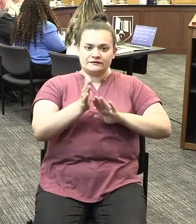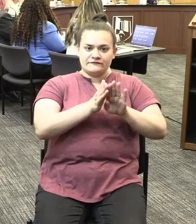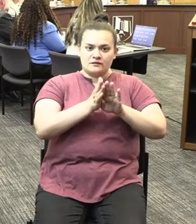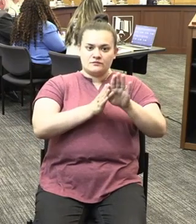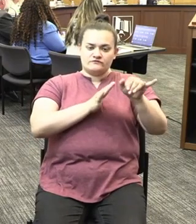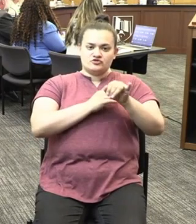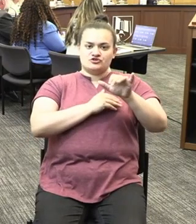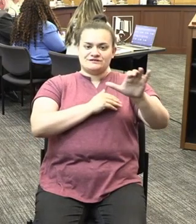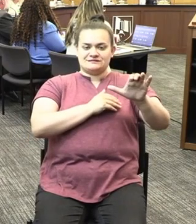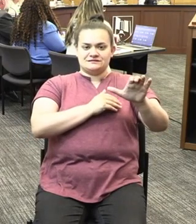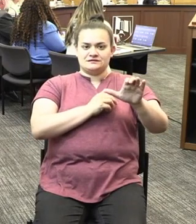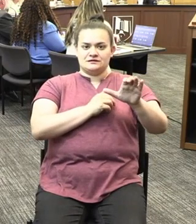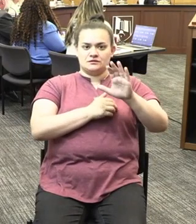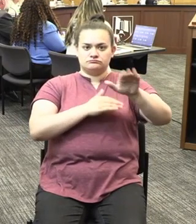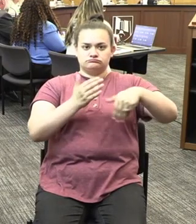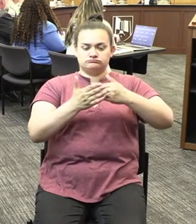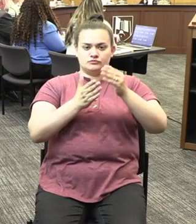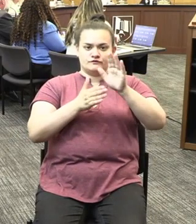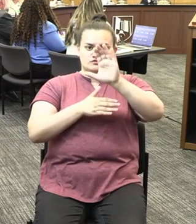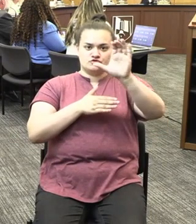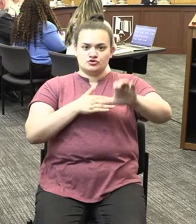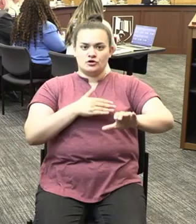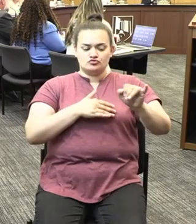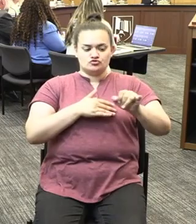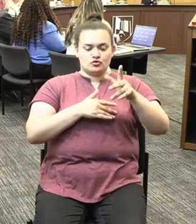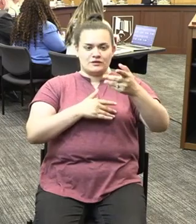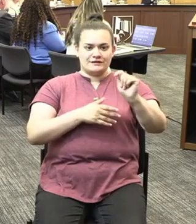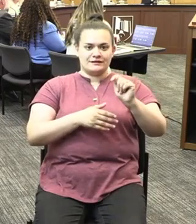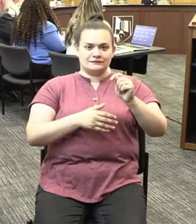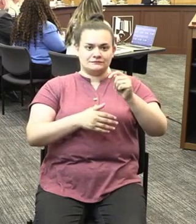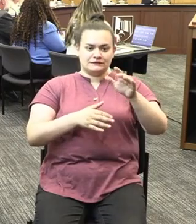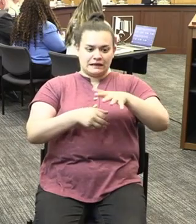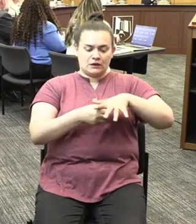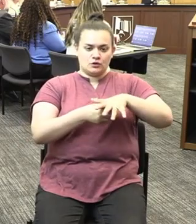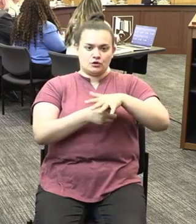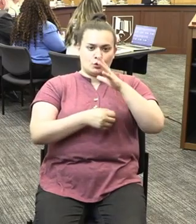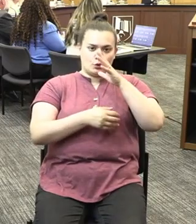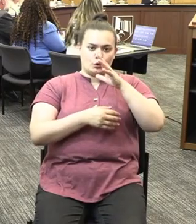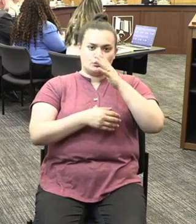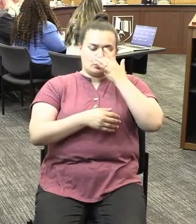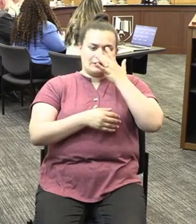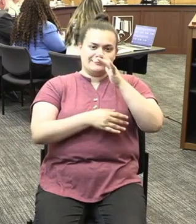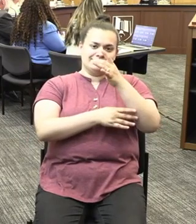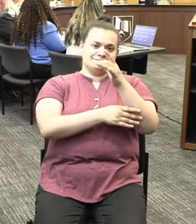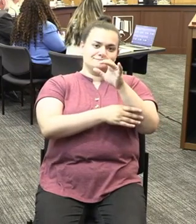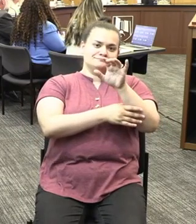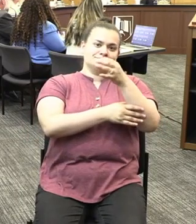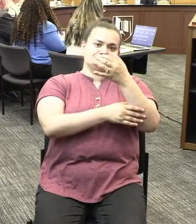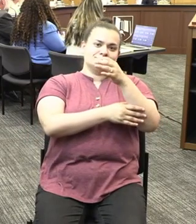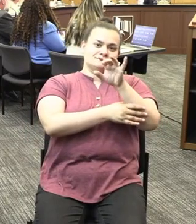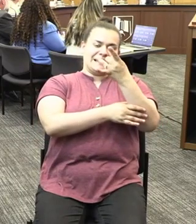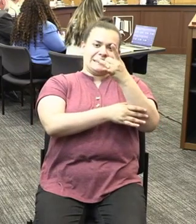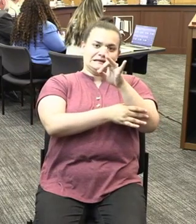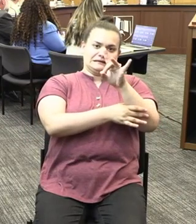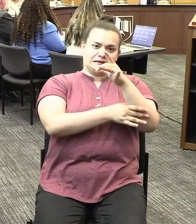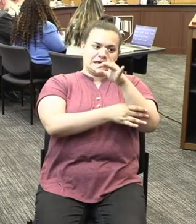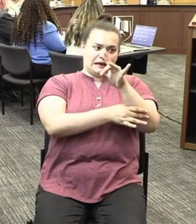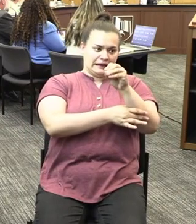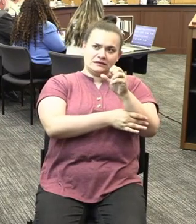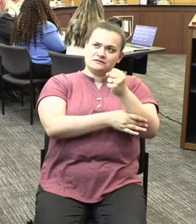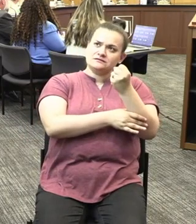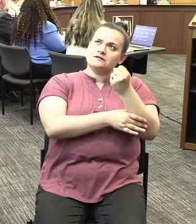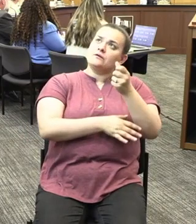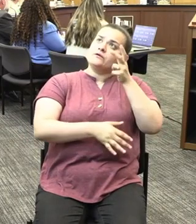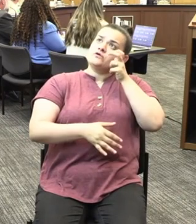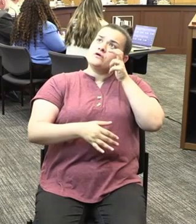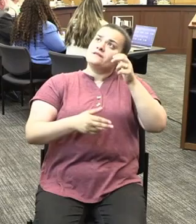College arrived in the Chicago Joliet area in the early 1890s. Dr. William Rainey Harper, and we've heard this name forever when we talk about our history and